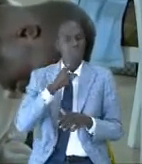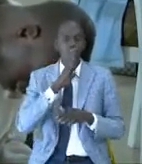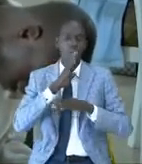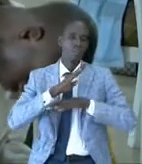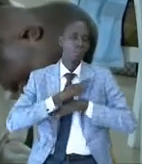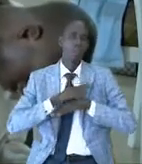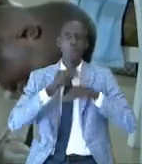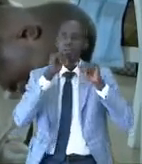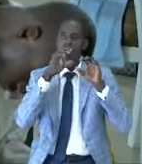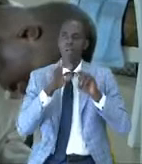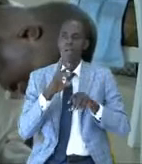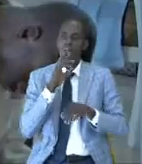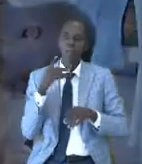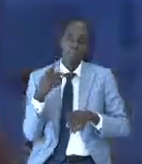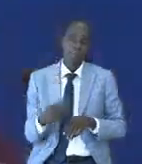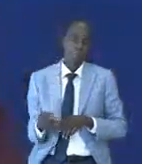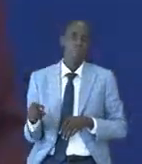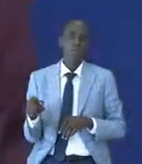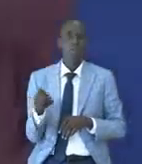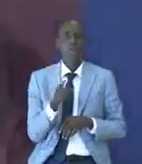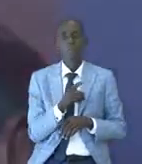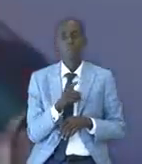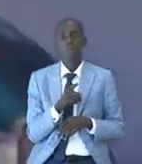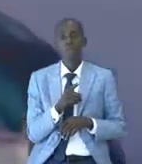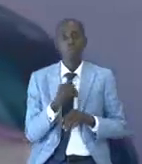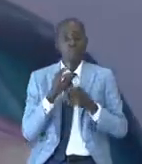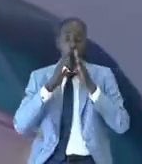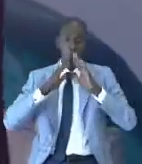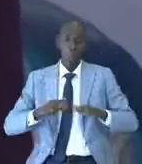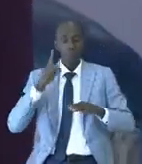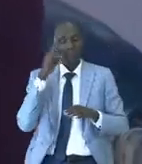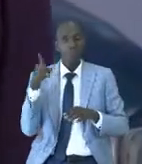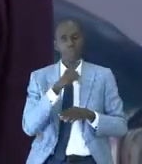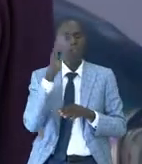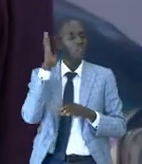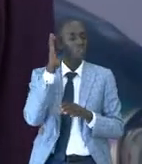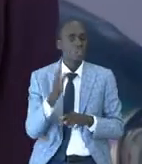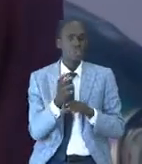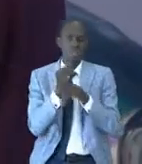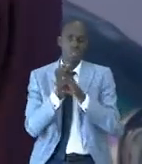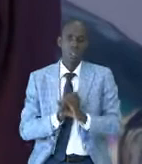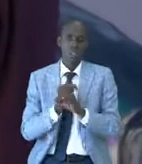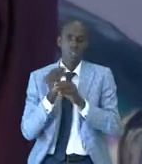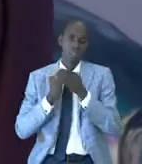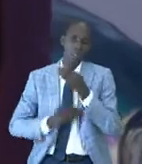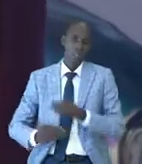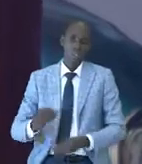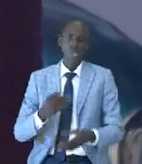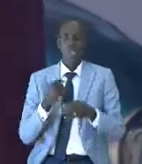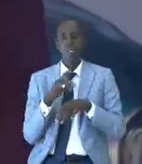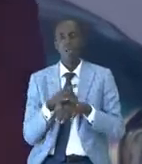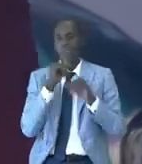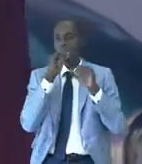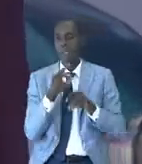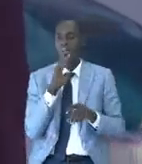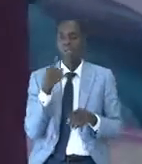Blessed are the meek, they shall inherit the earth. And blessed are the pure in heart, and they